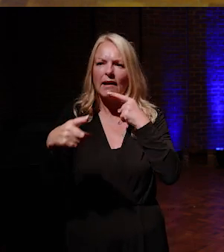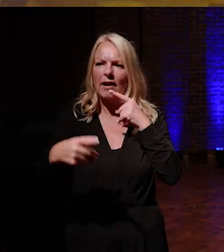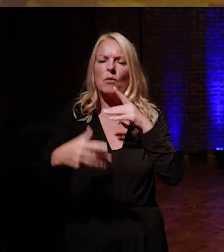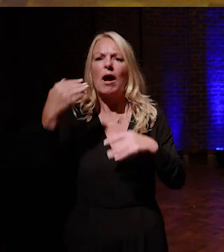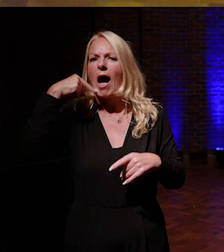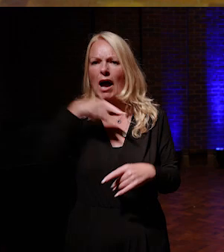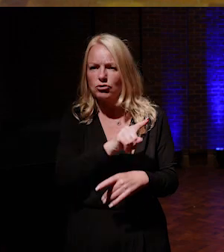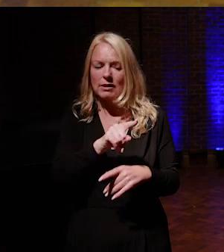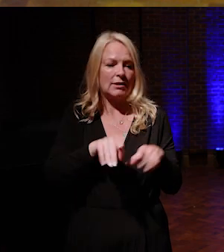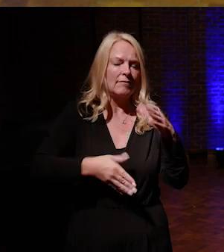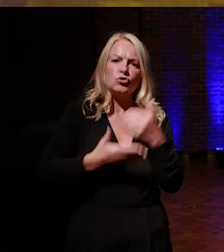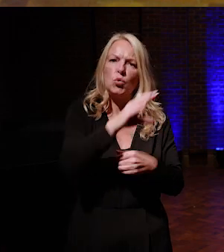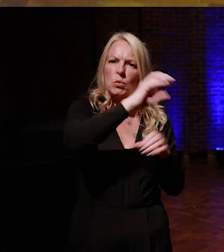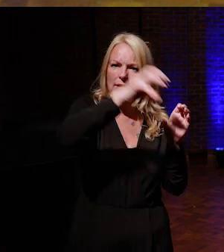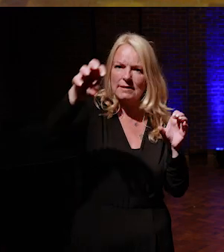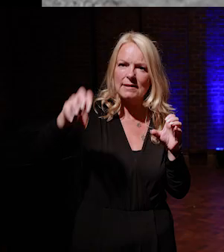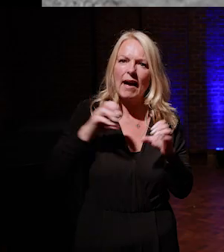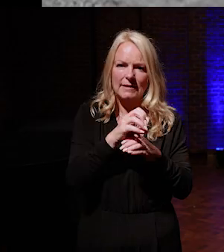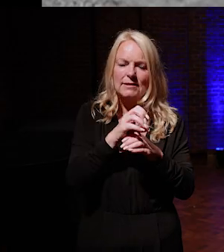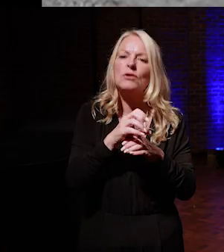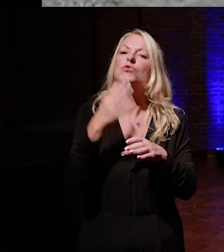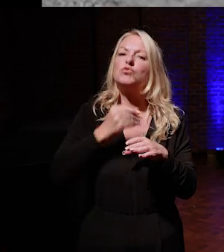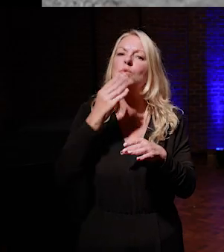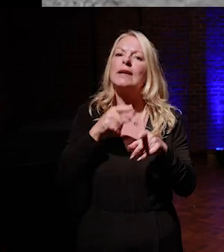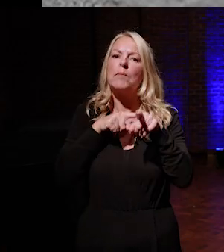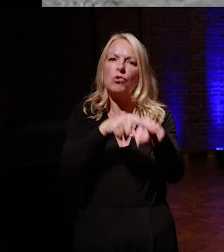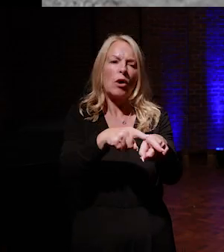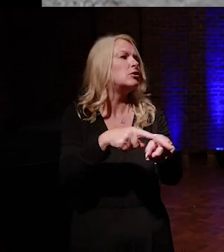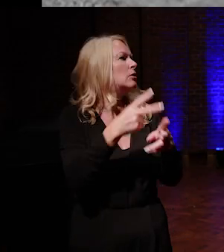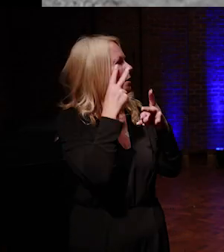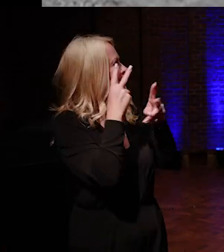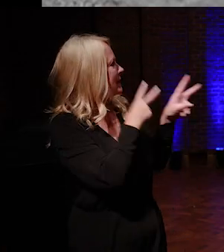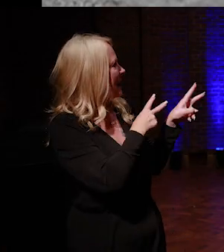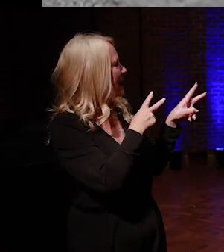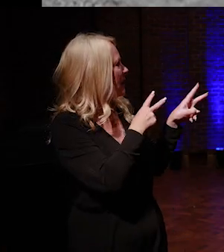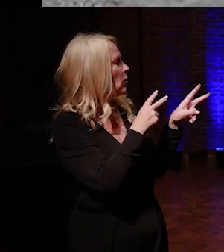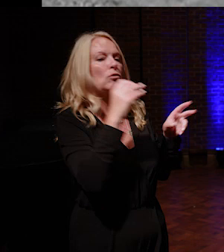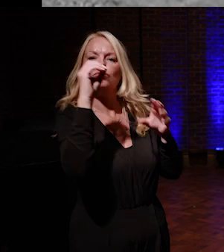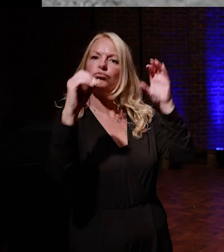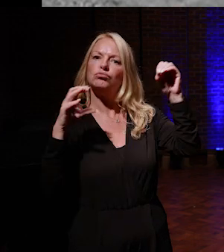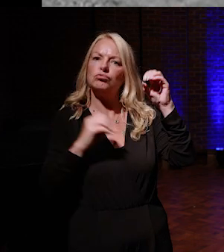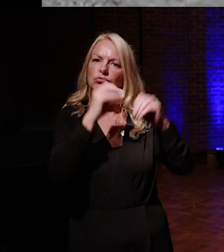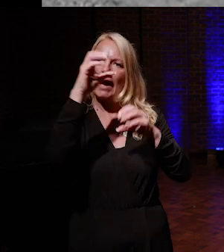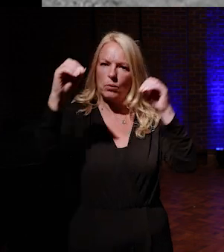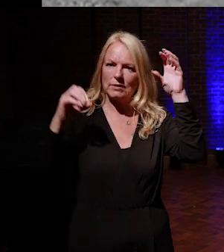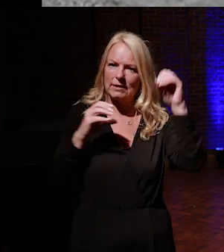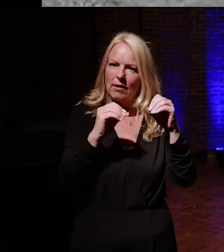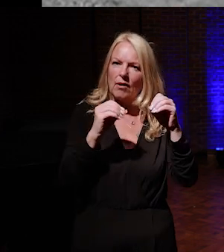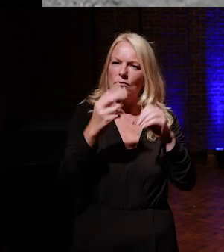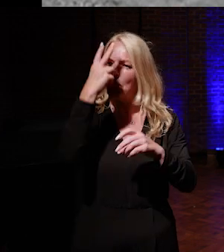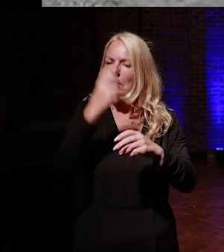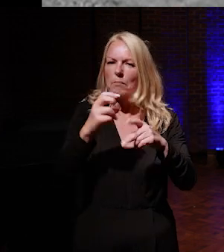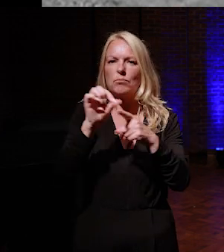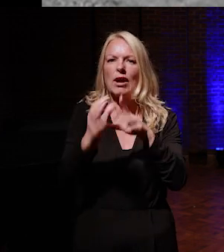hundreds of new sites using a manual approach. Here you can see some round houses from the prehistoric period.